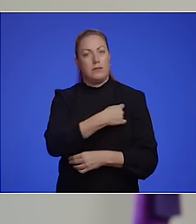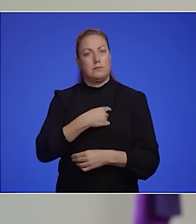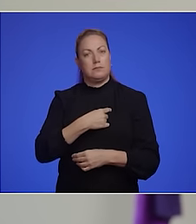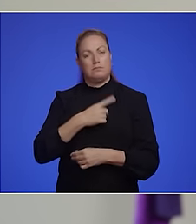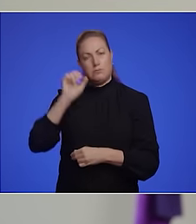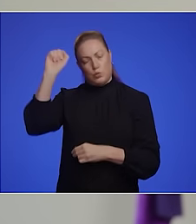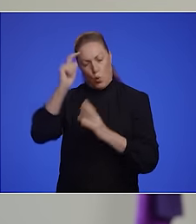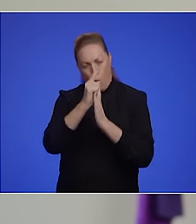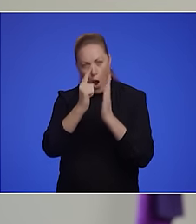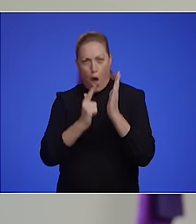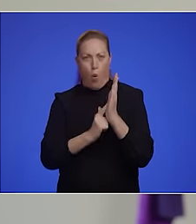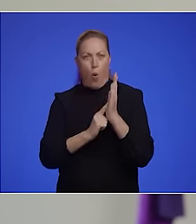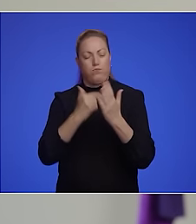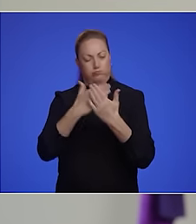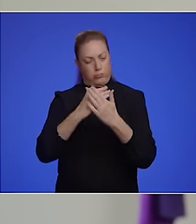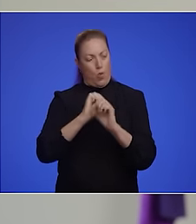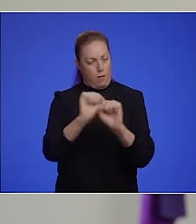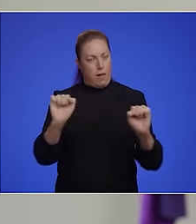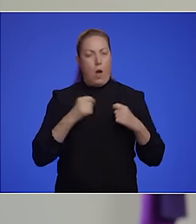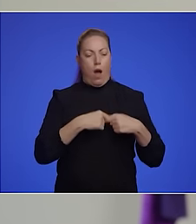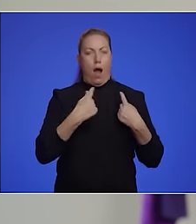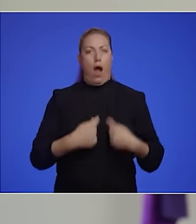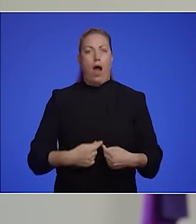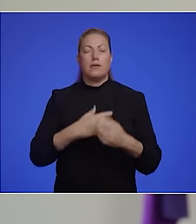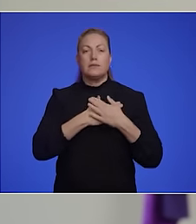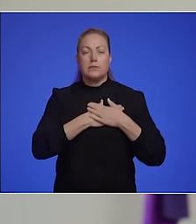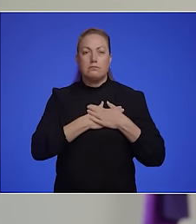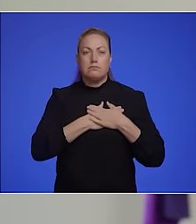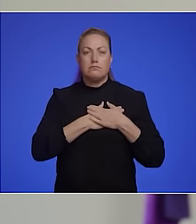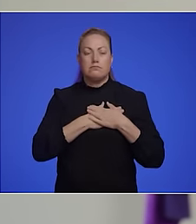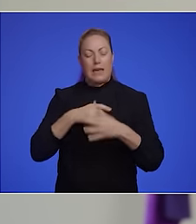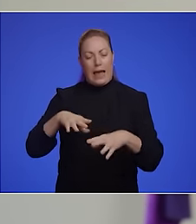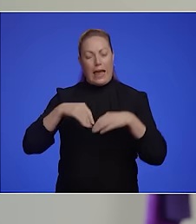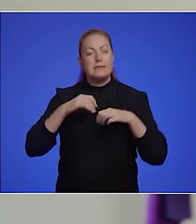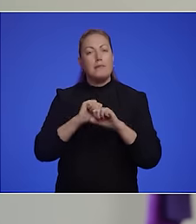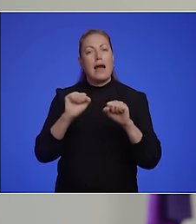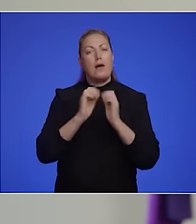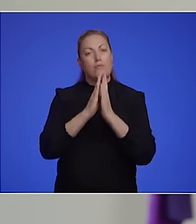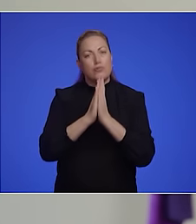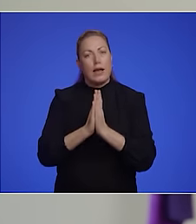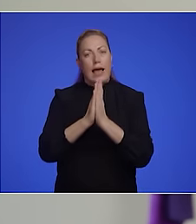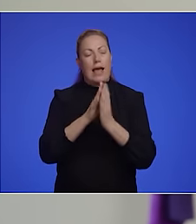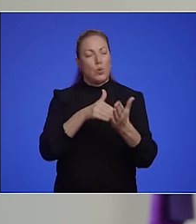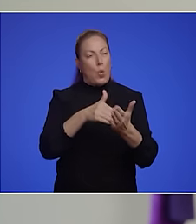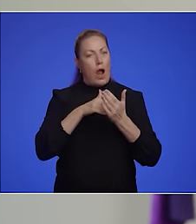God of the covenant, you have written your law deep within our hearts. Hear these prayers and help us to die to ourselves that we may